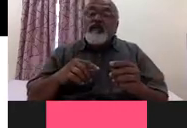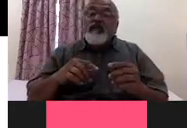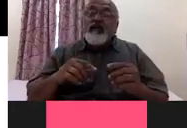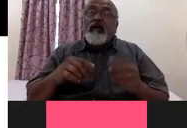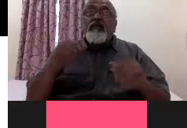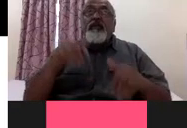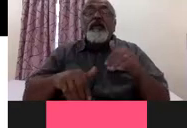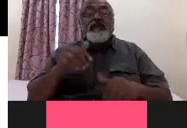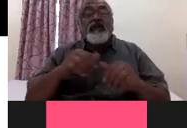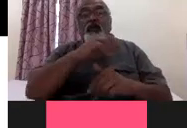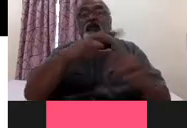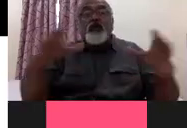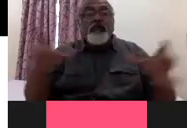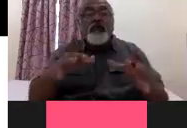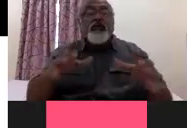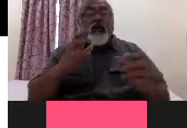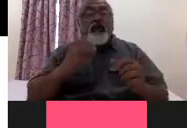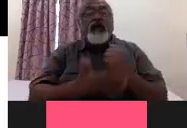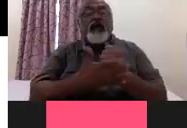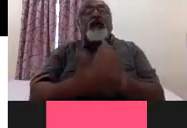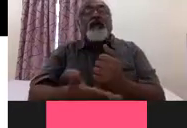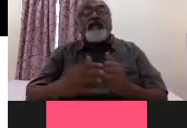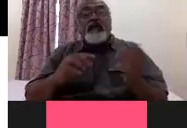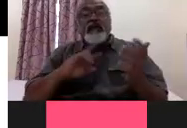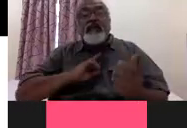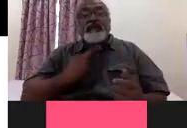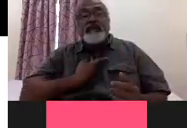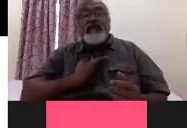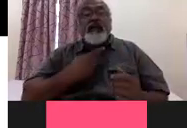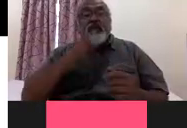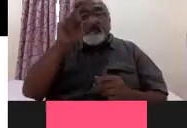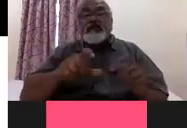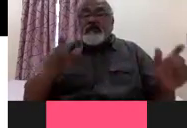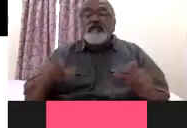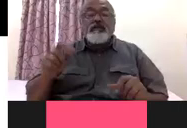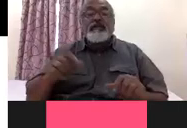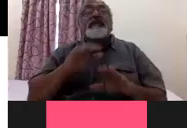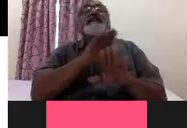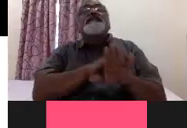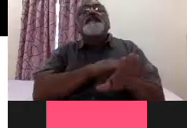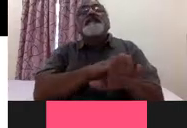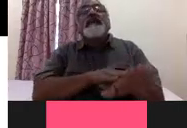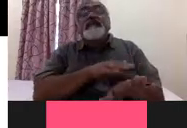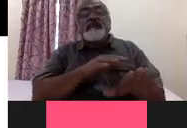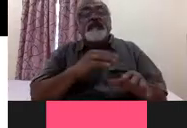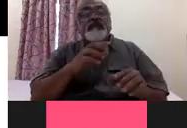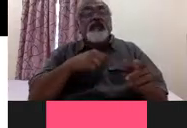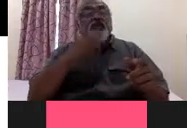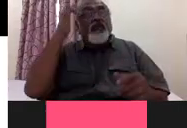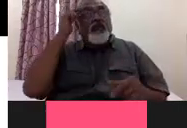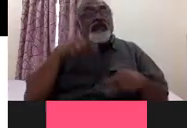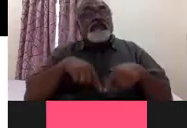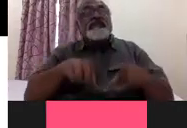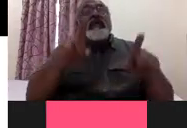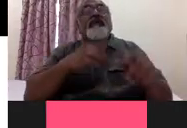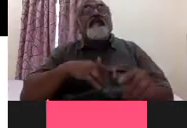of helping those transgender because they make this bill, but they were just sympathizing, and they were not feeling they were not making this law with the